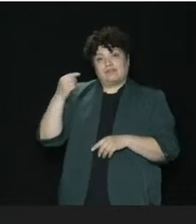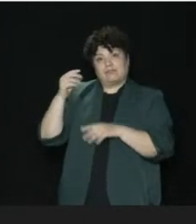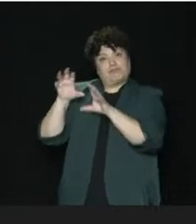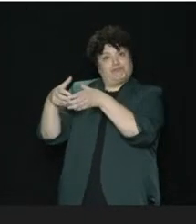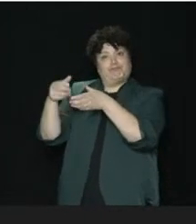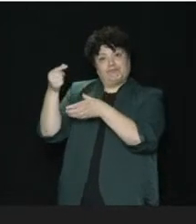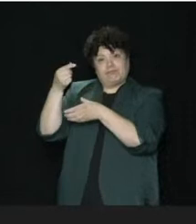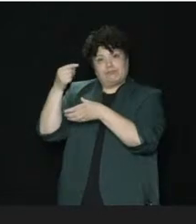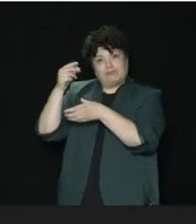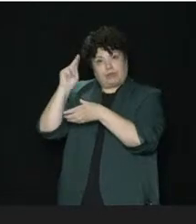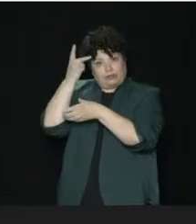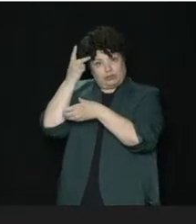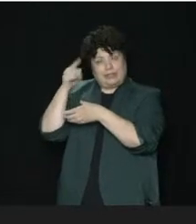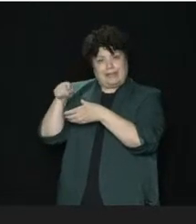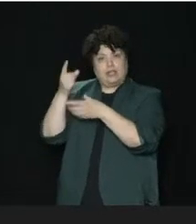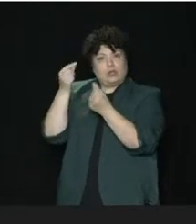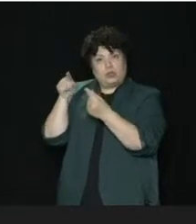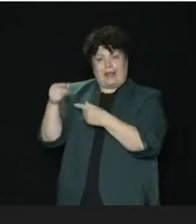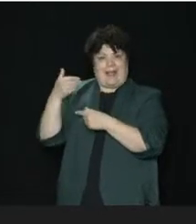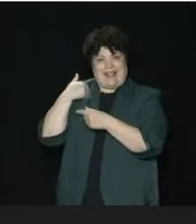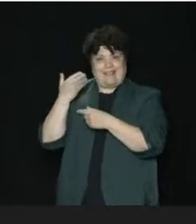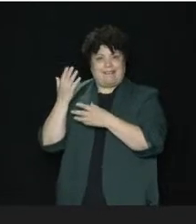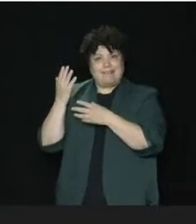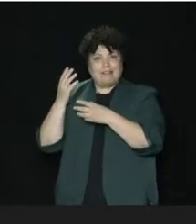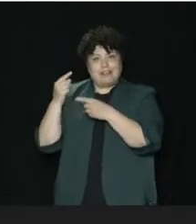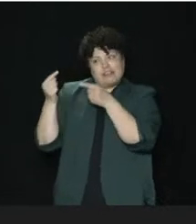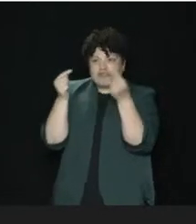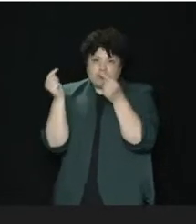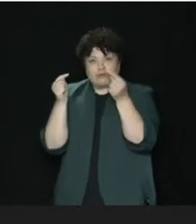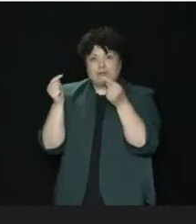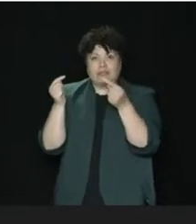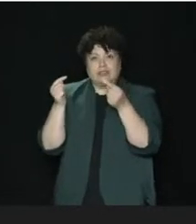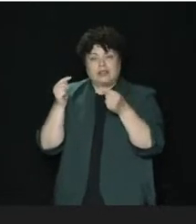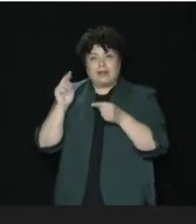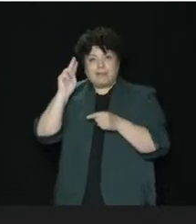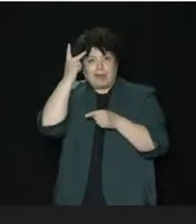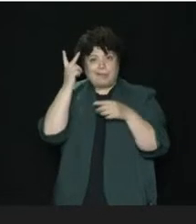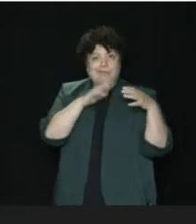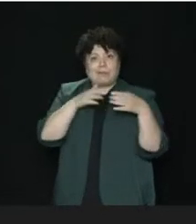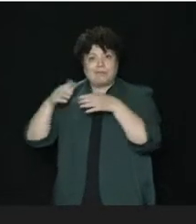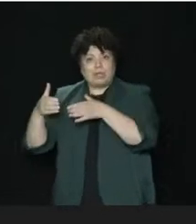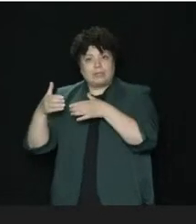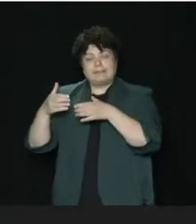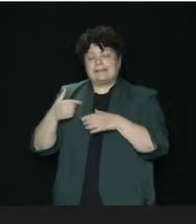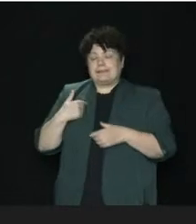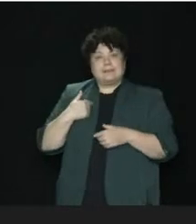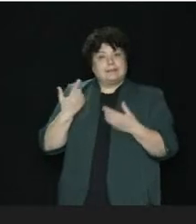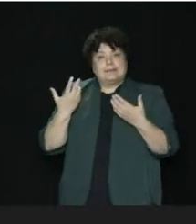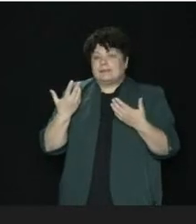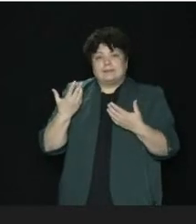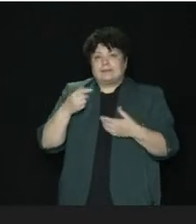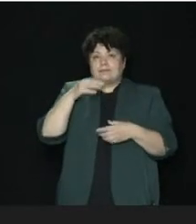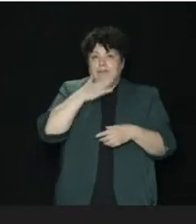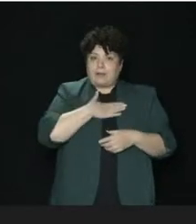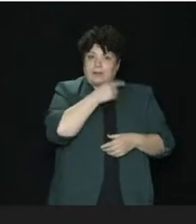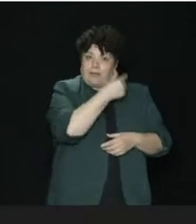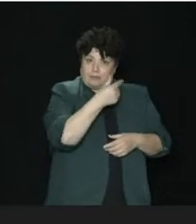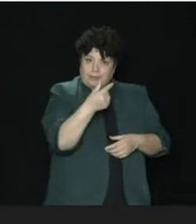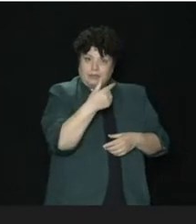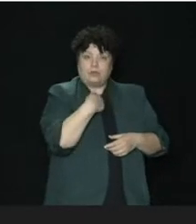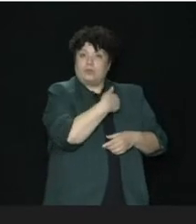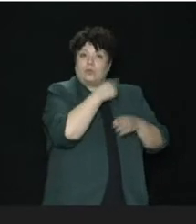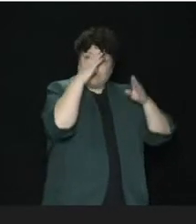extremely aggressive partisan games with this issue. My focus, our focus as a government, our focus as a country needs to be